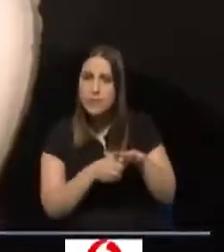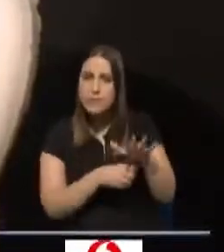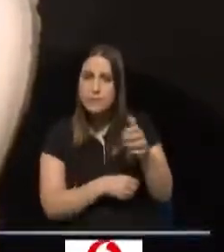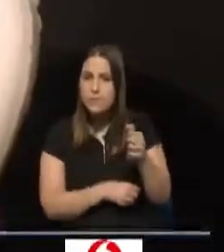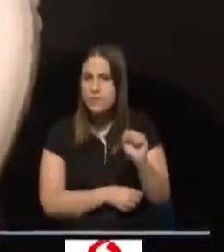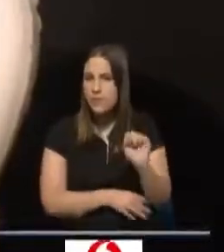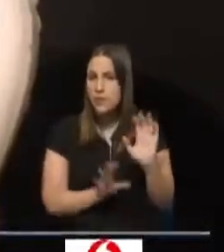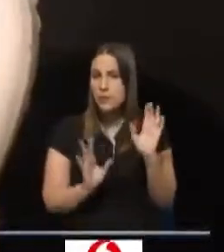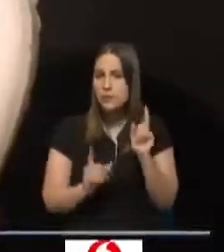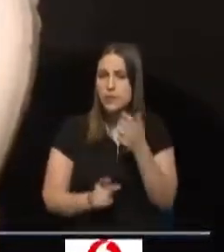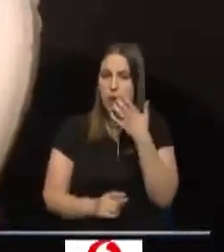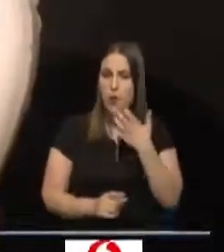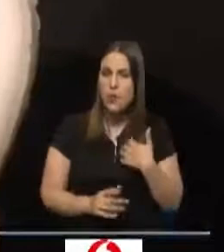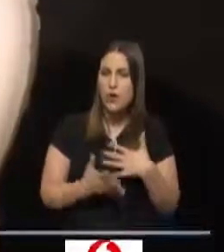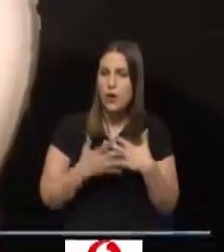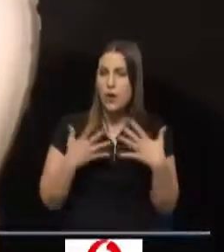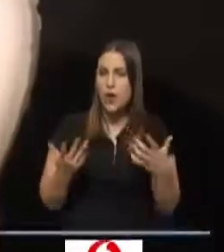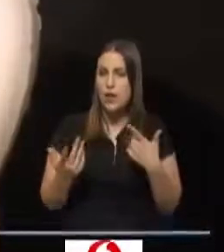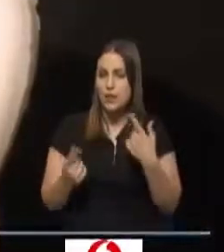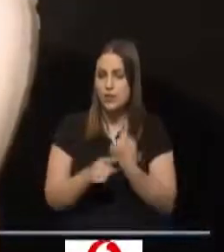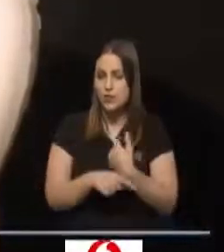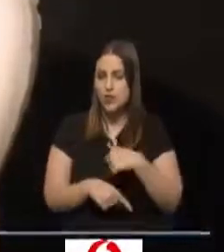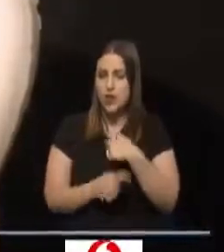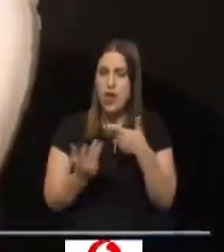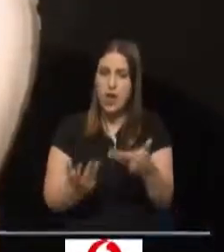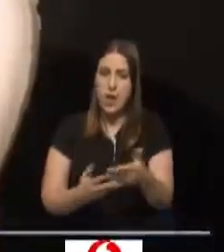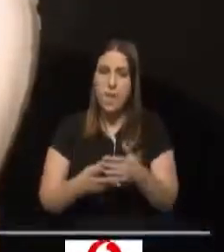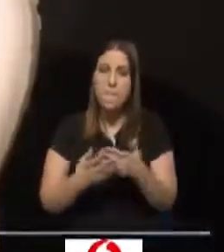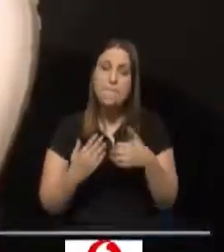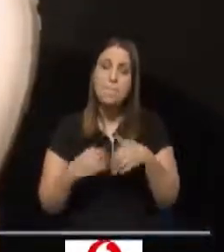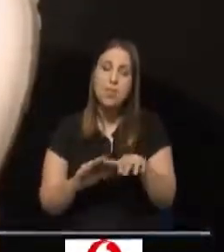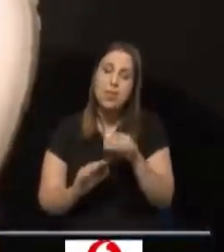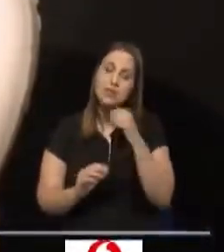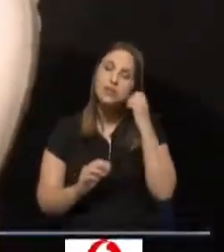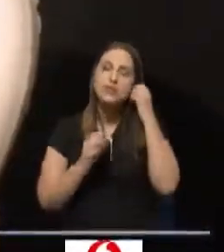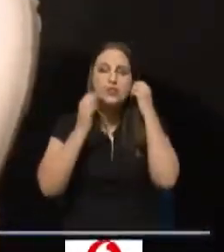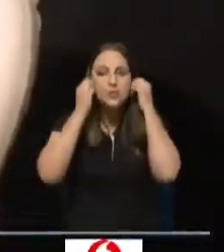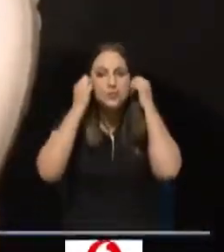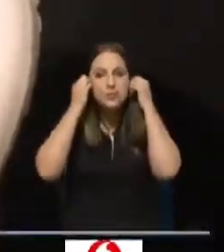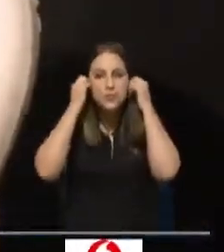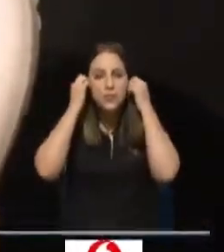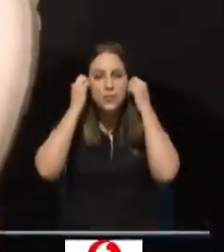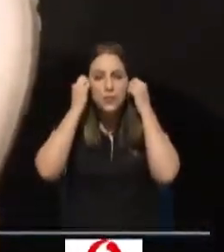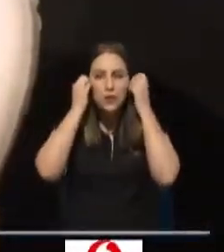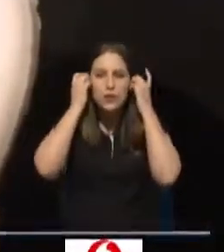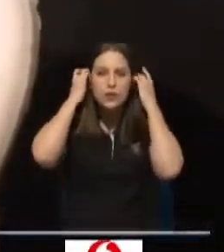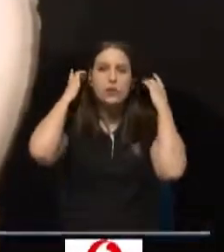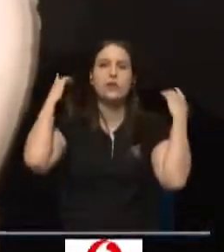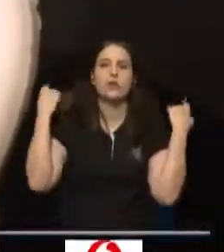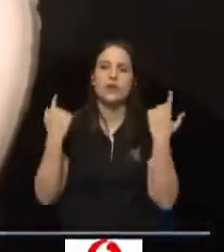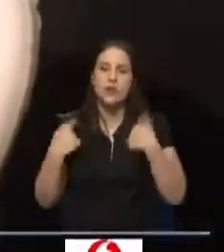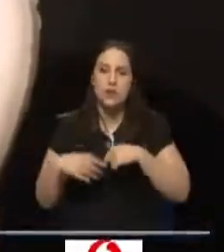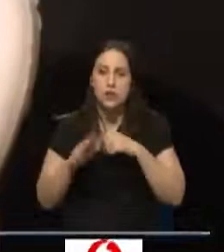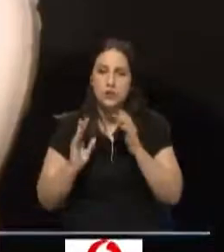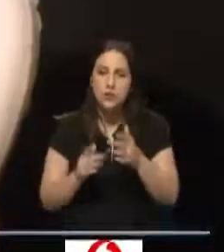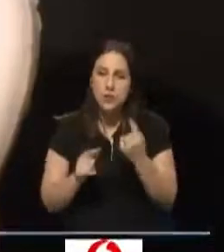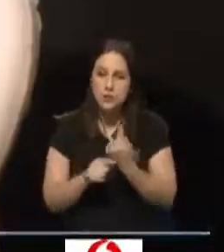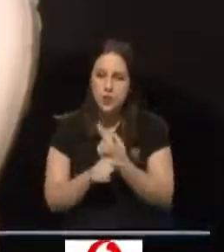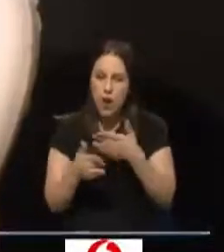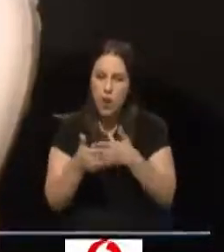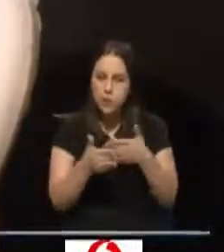do. There are many areas in which we can improve, because we must do it. But we have to